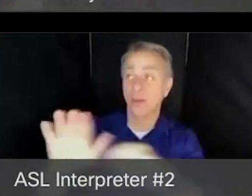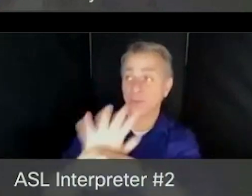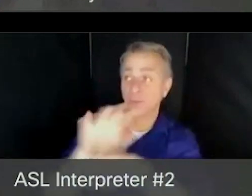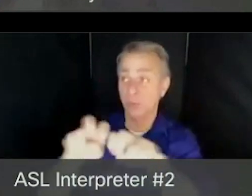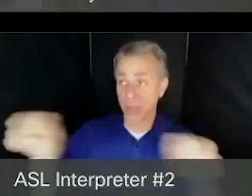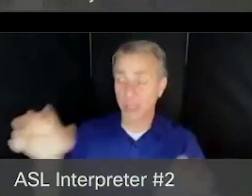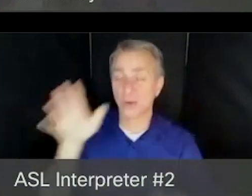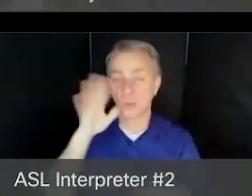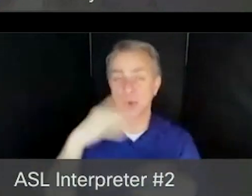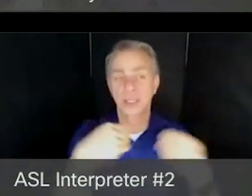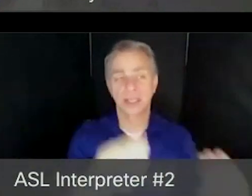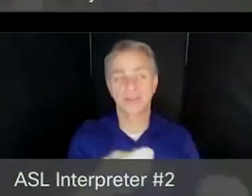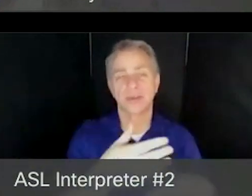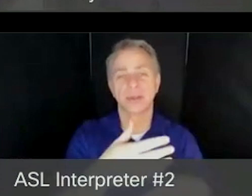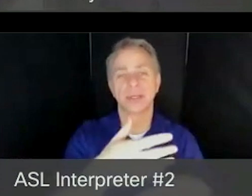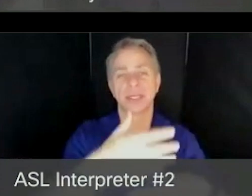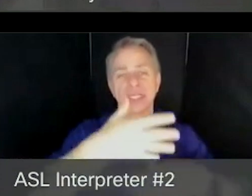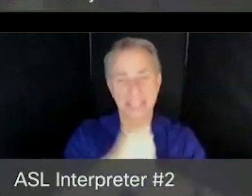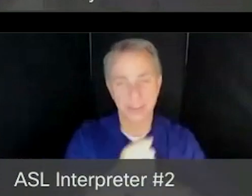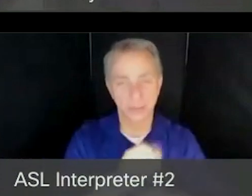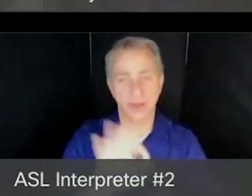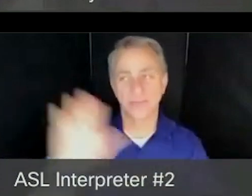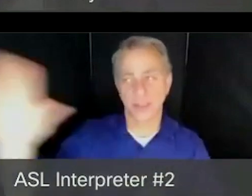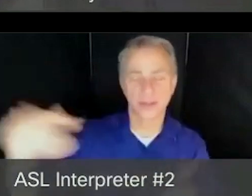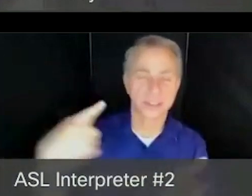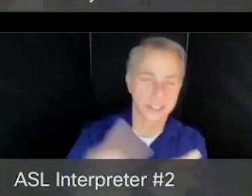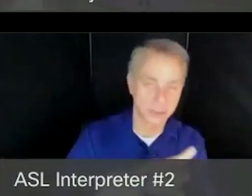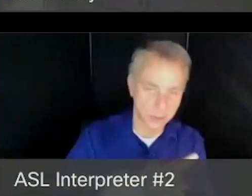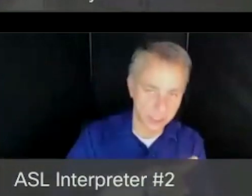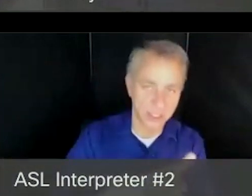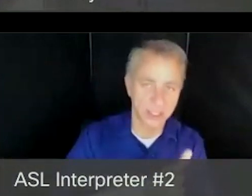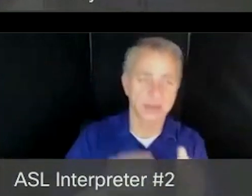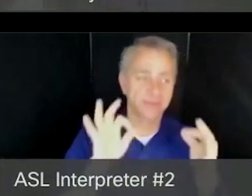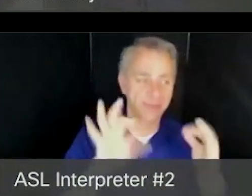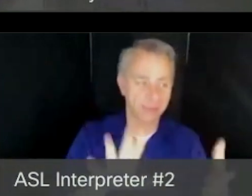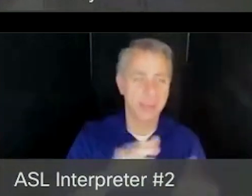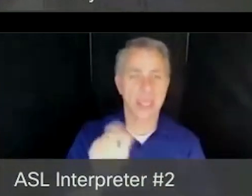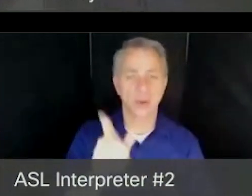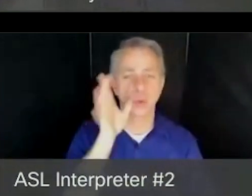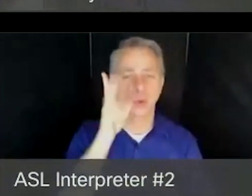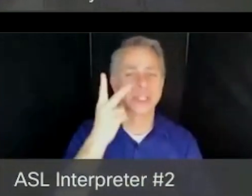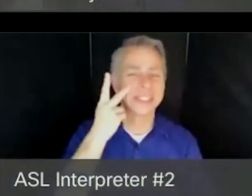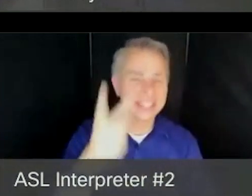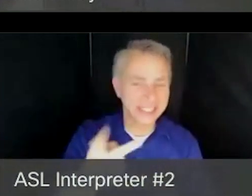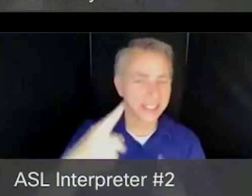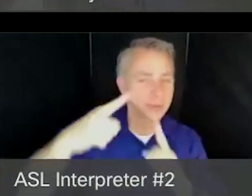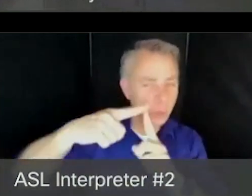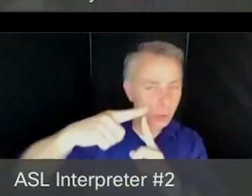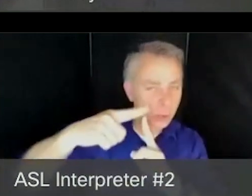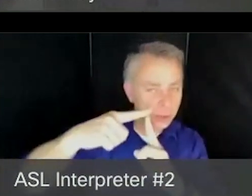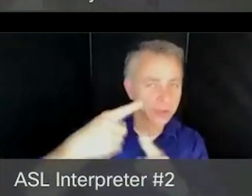overall summary of the discussion by the full panel, and the score provided by the full panel.